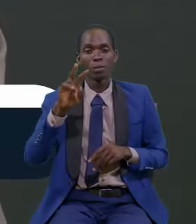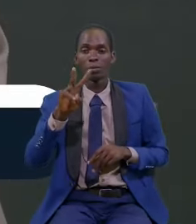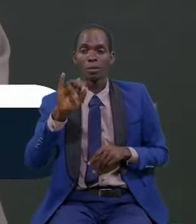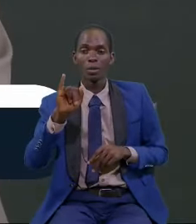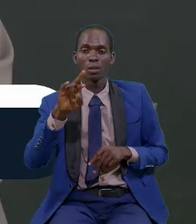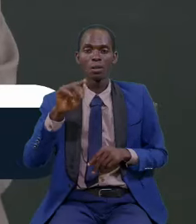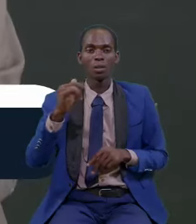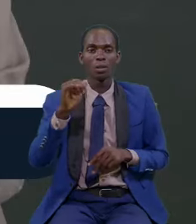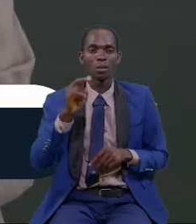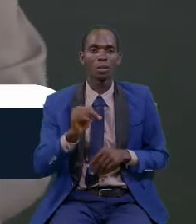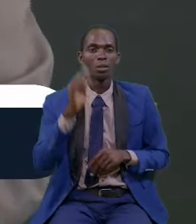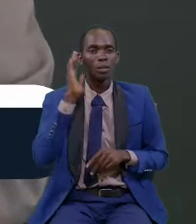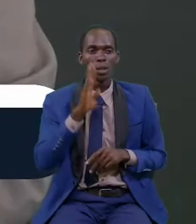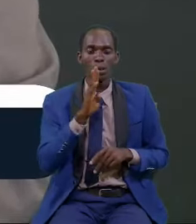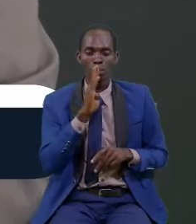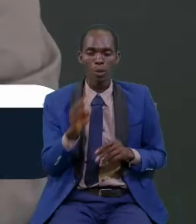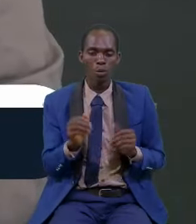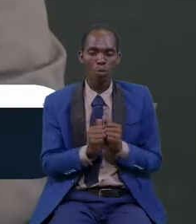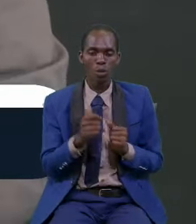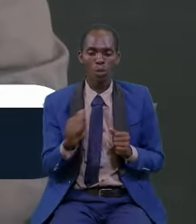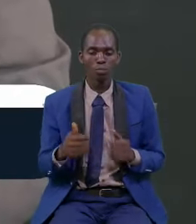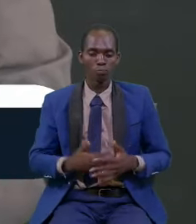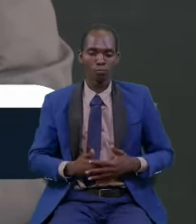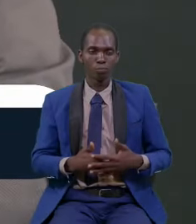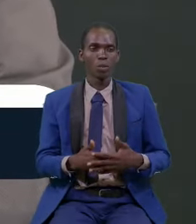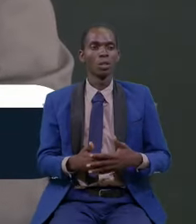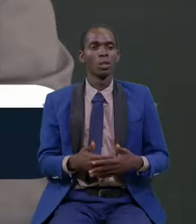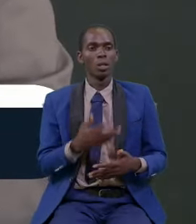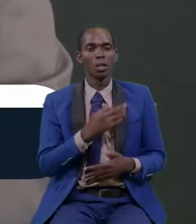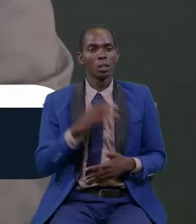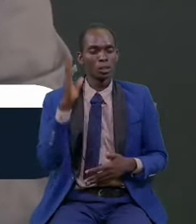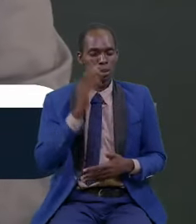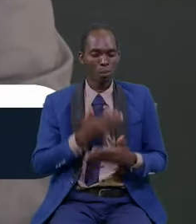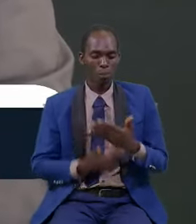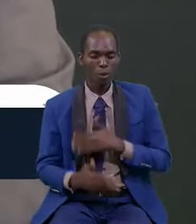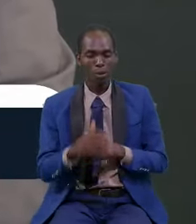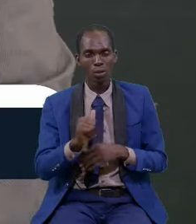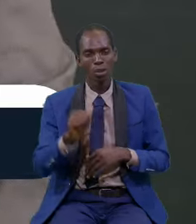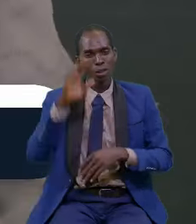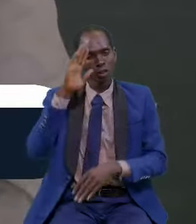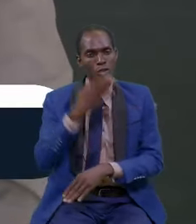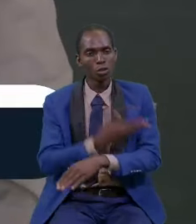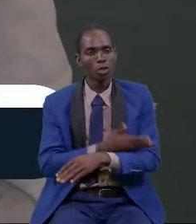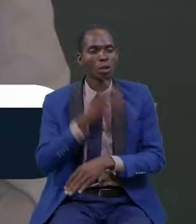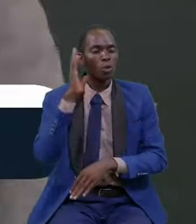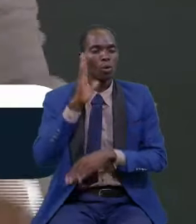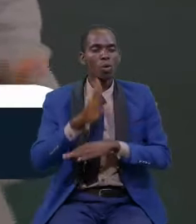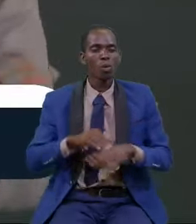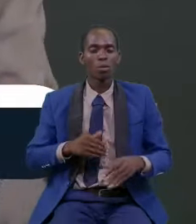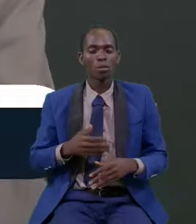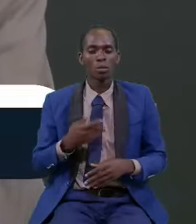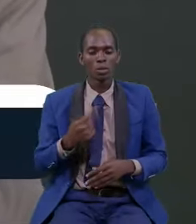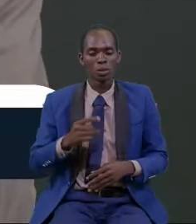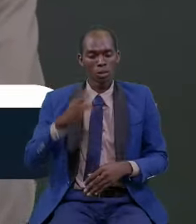bring forth a son, and they shall call his name Emmanuel,